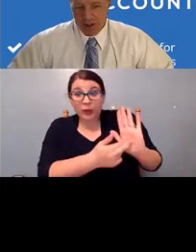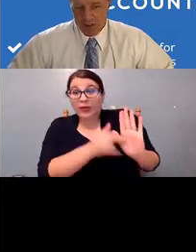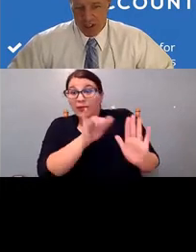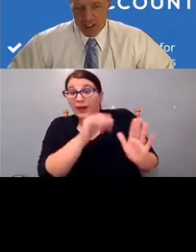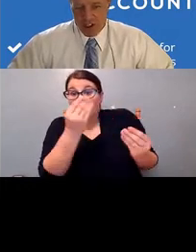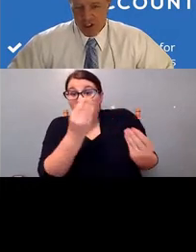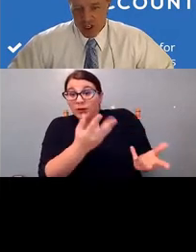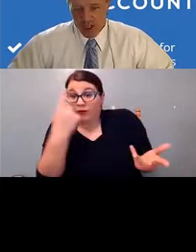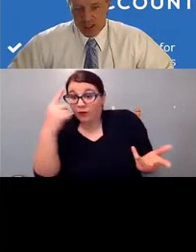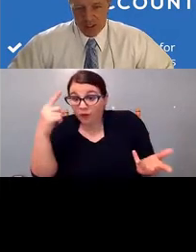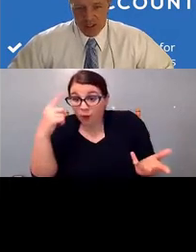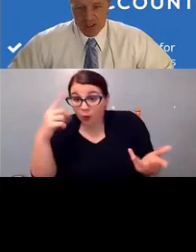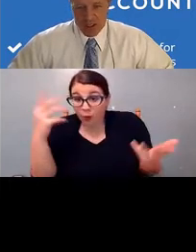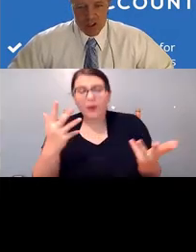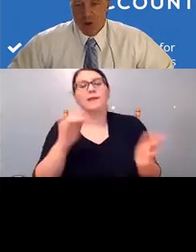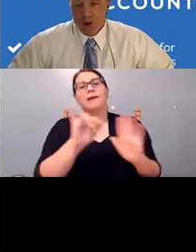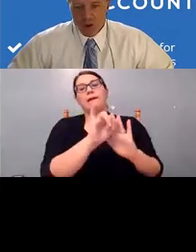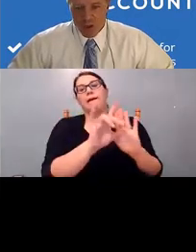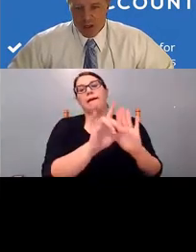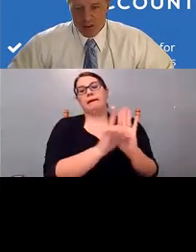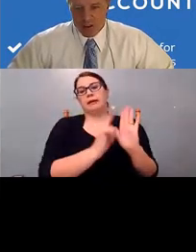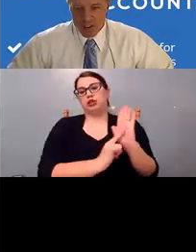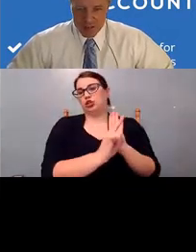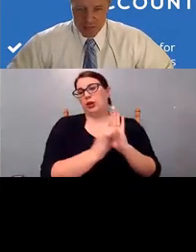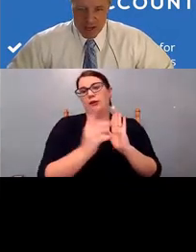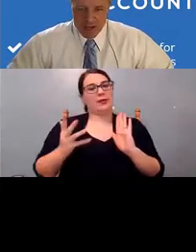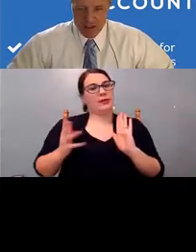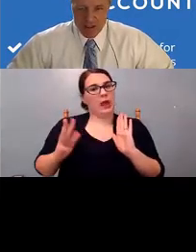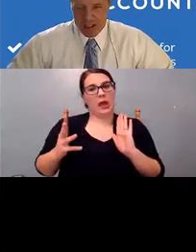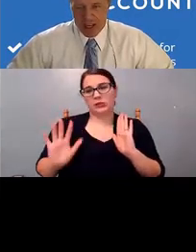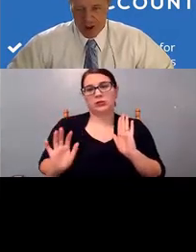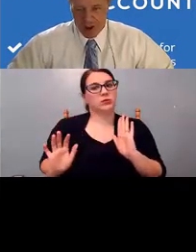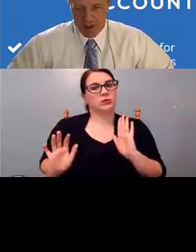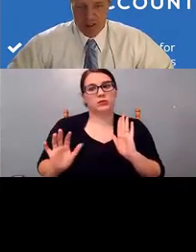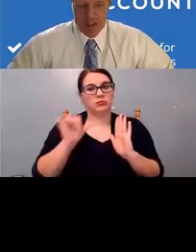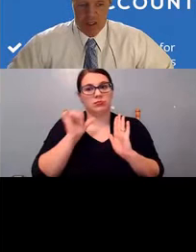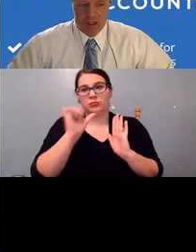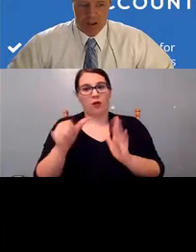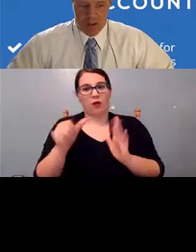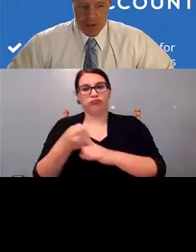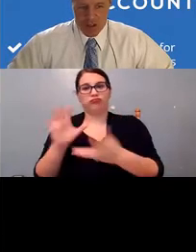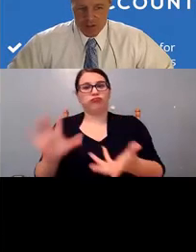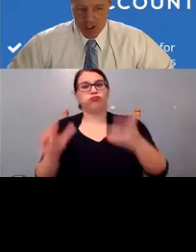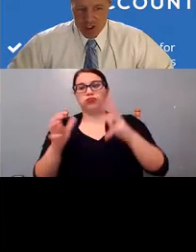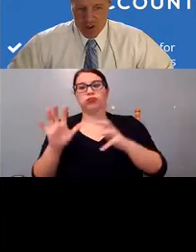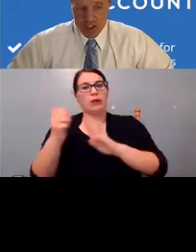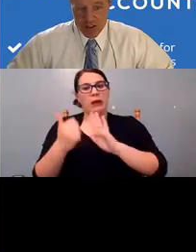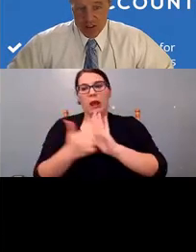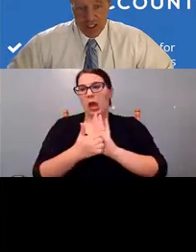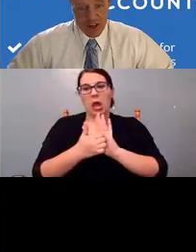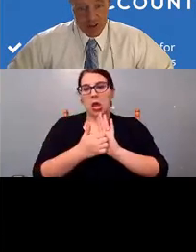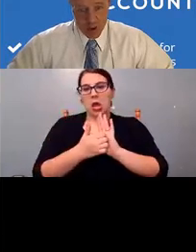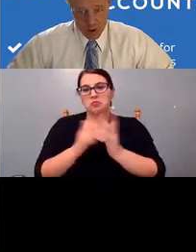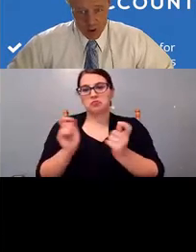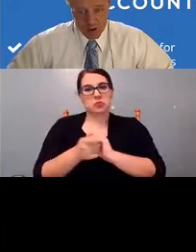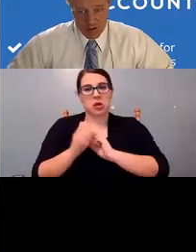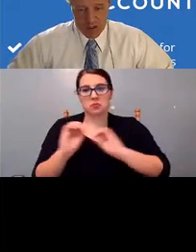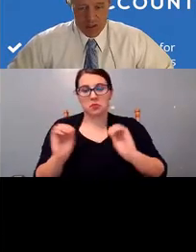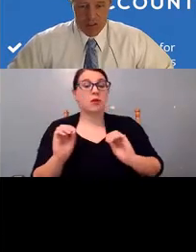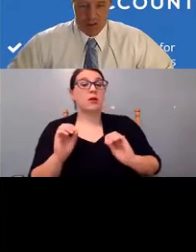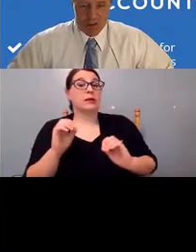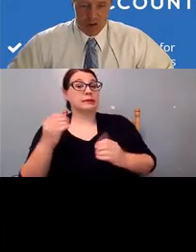ID verification check. In no other way does it impact the account. The beneficiary is the account